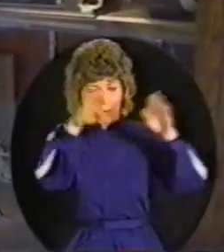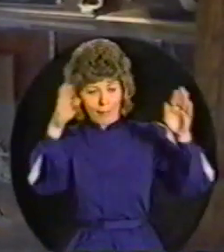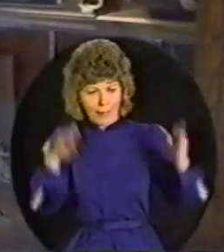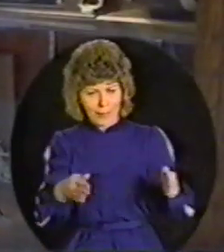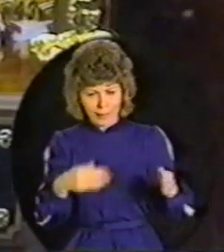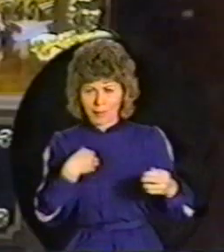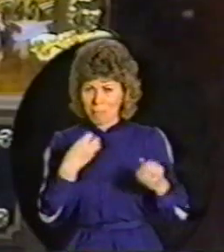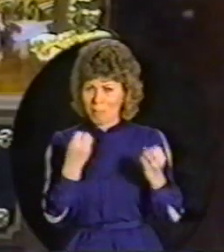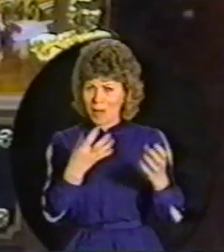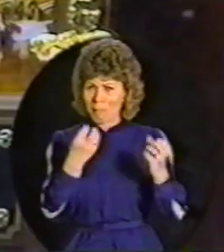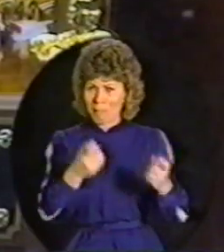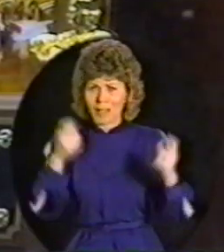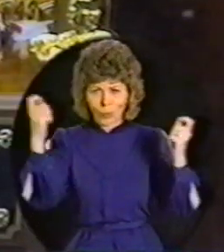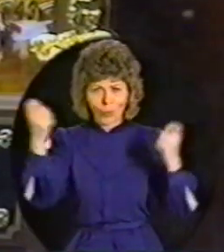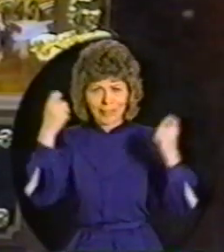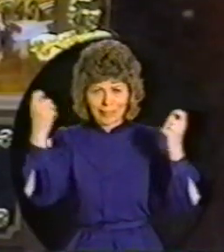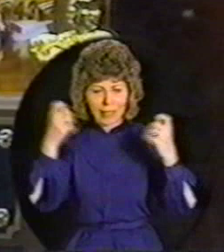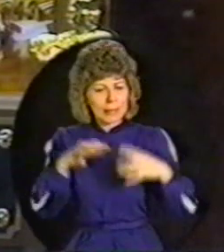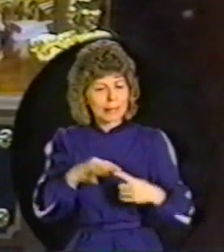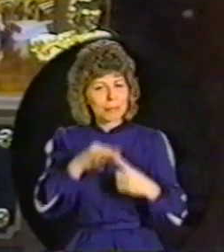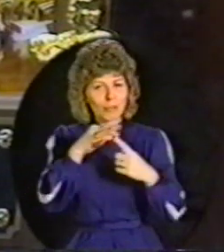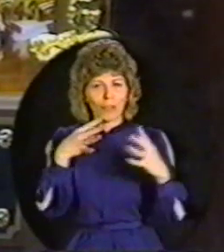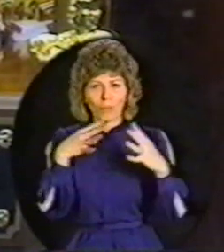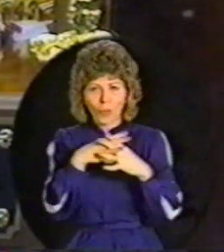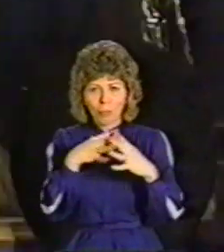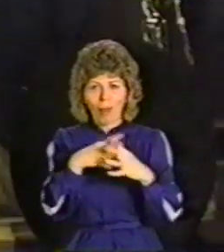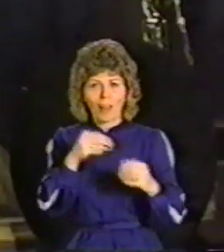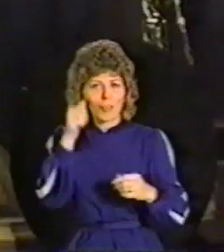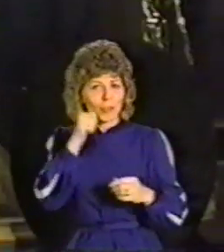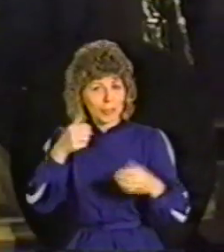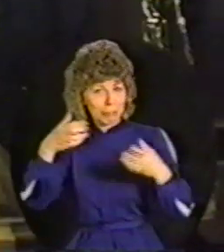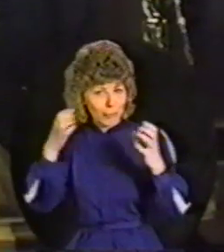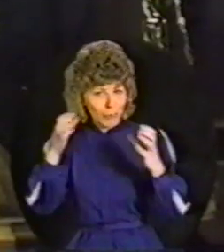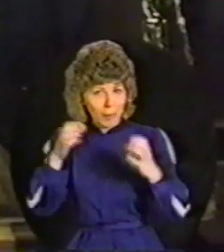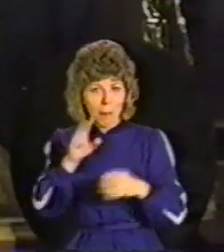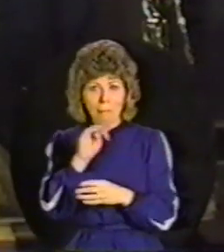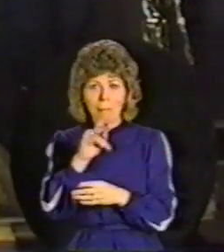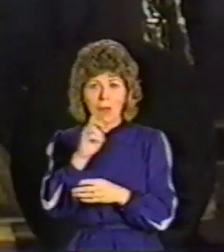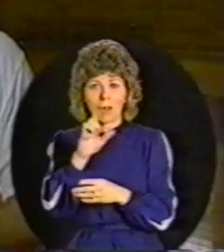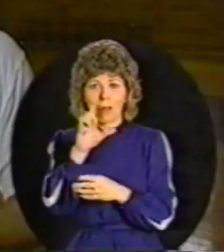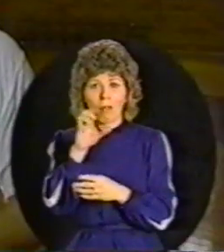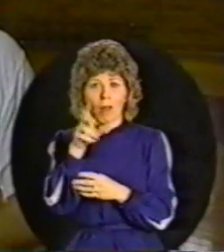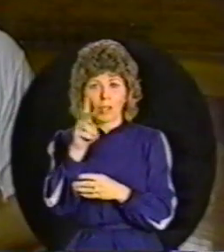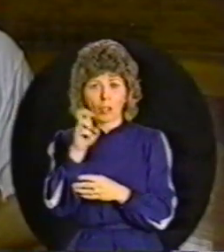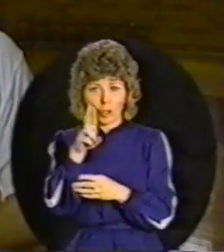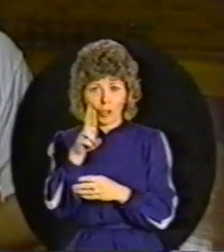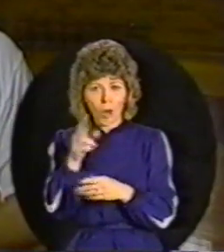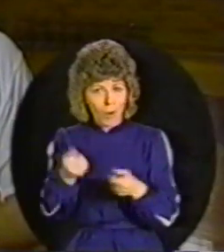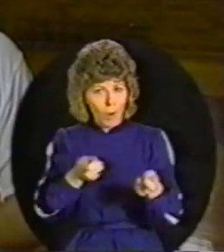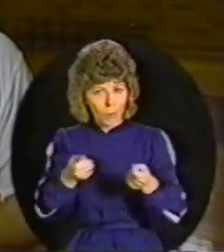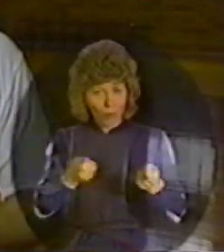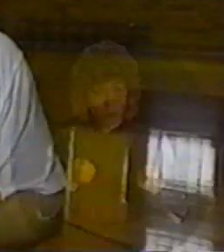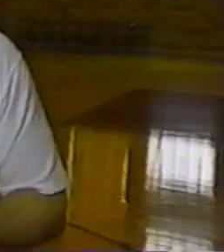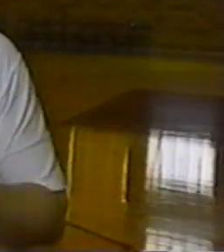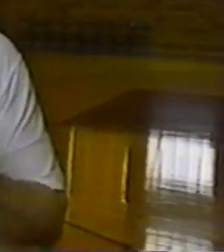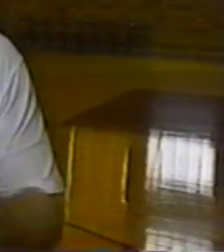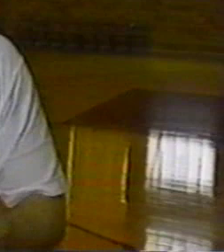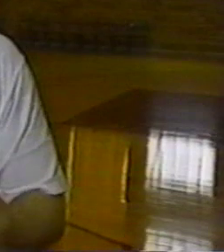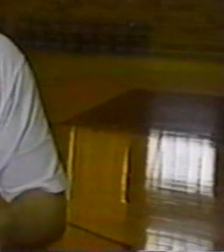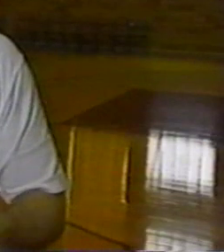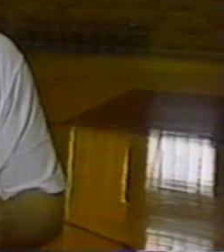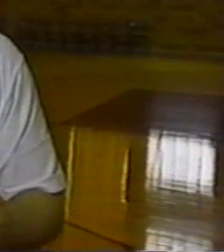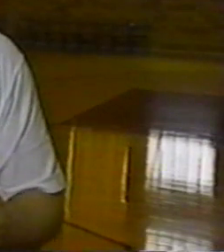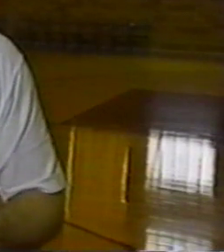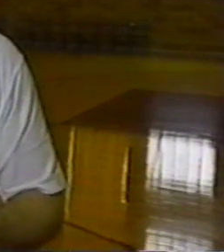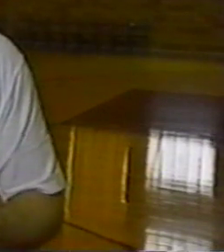trophy case is filled with many victories, especially in football and girls basketball. Mike Lochner is the coach. They